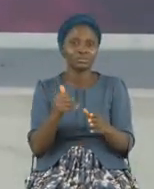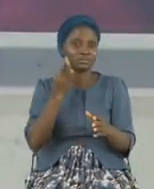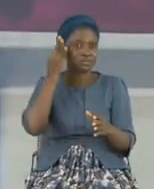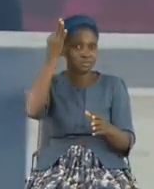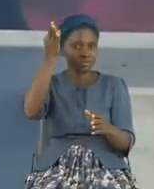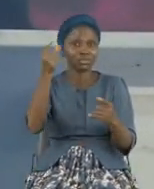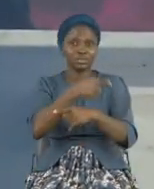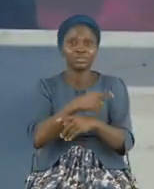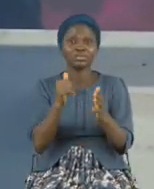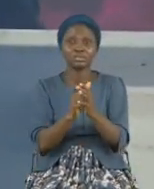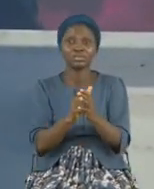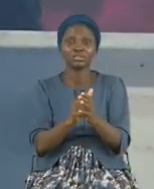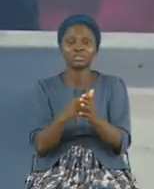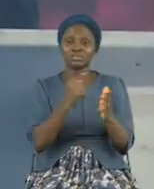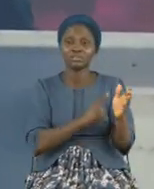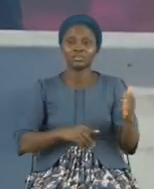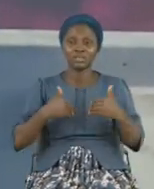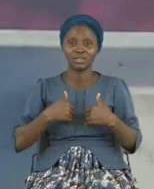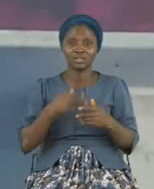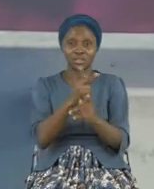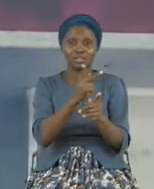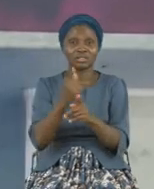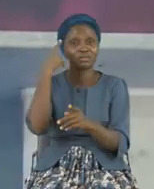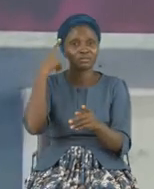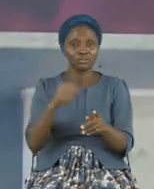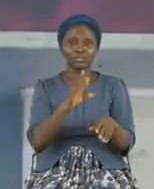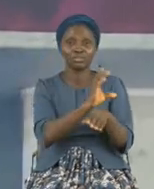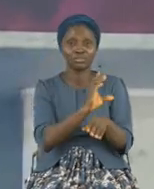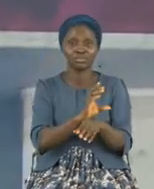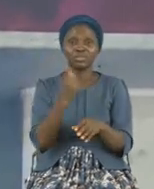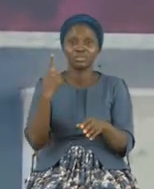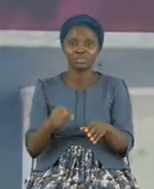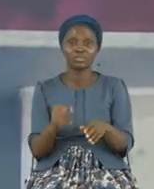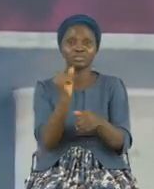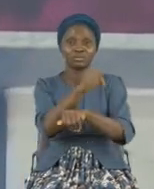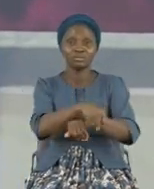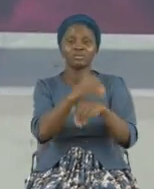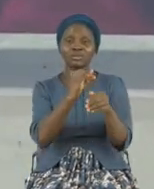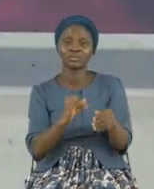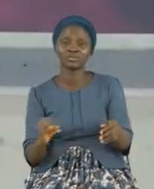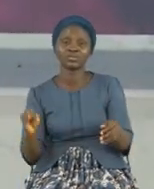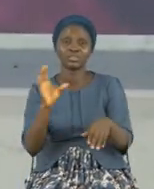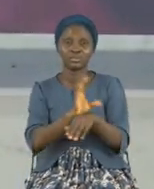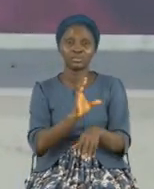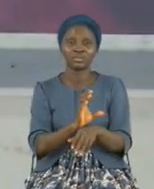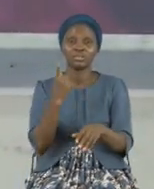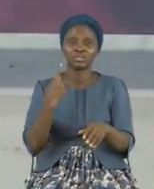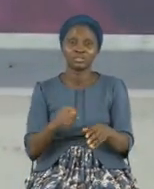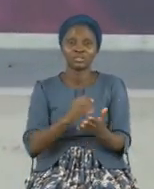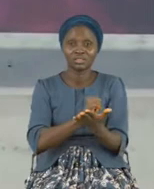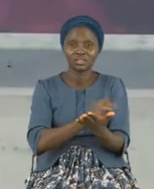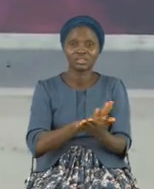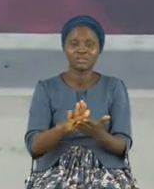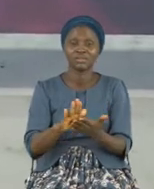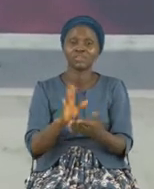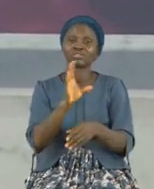the church, the militant church, the triumphant church, the sanctified holy